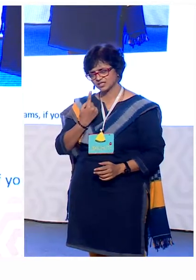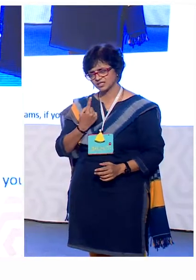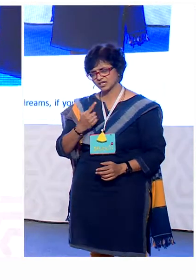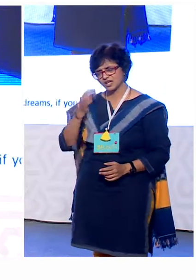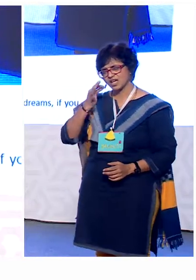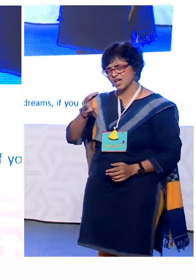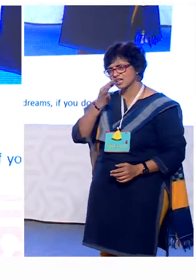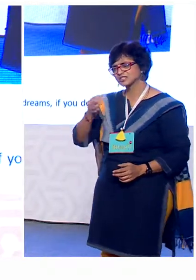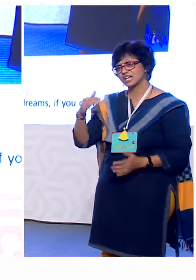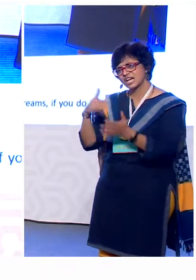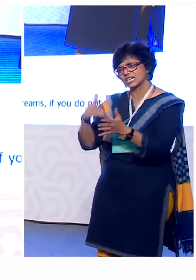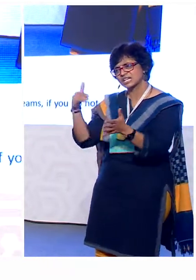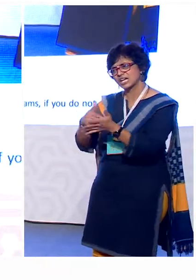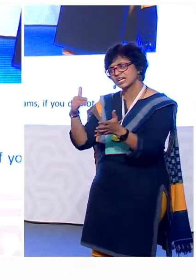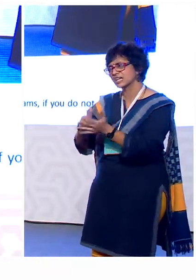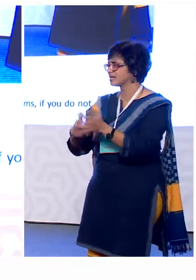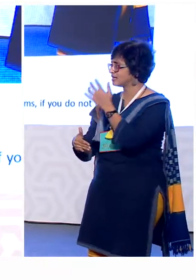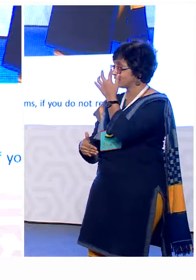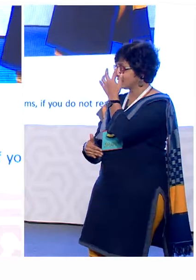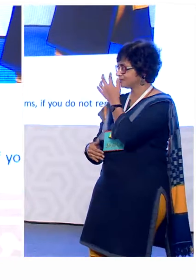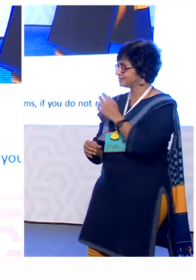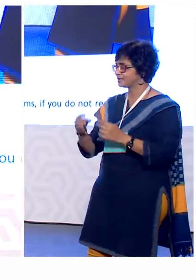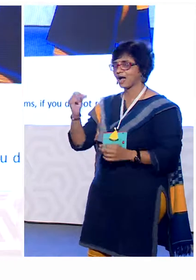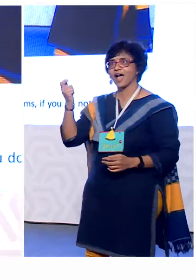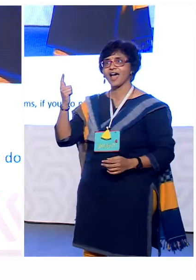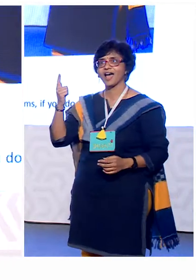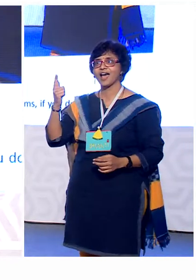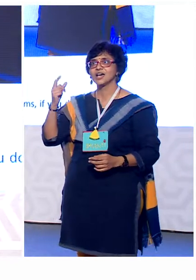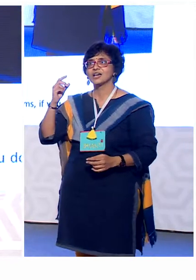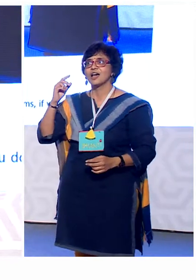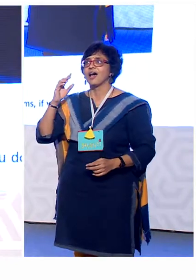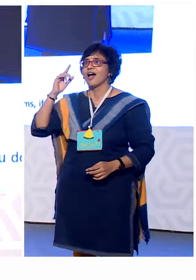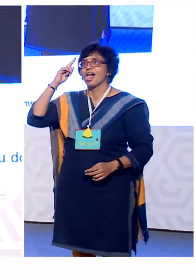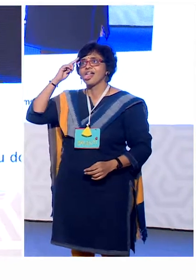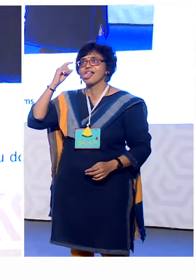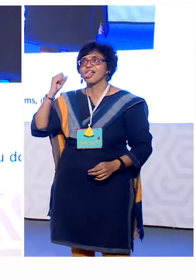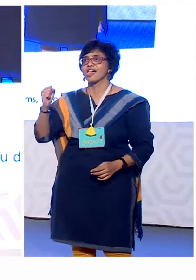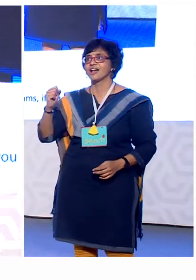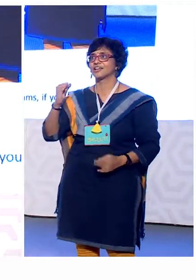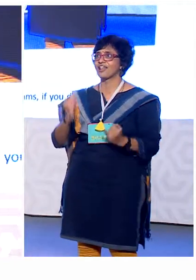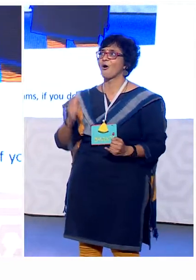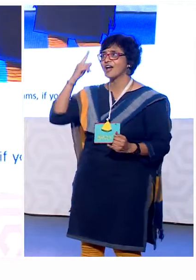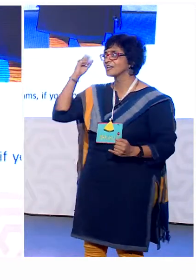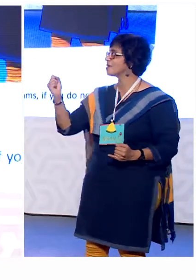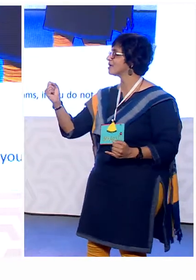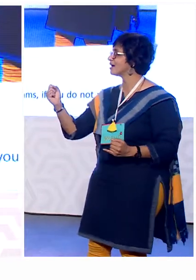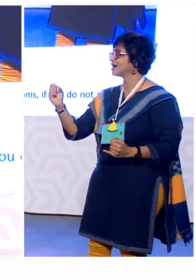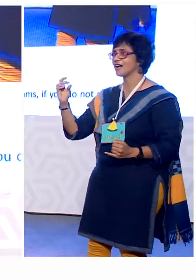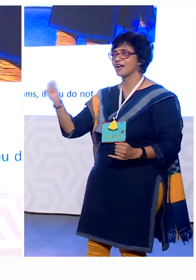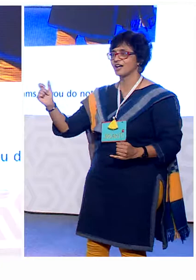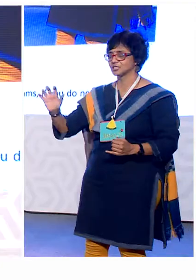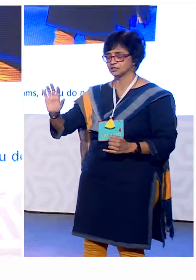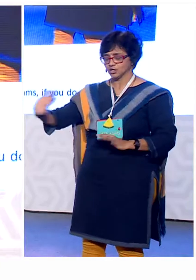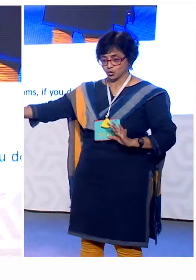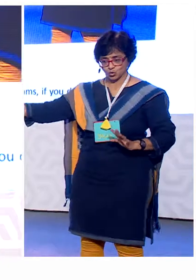you've got nothing else to do there, and it'll go bubble, bubble, ping, oh yes, that was it. And almost immediately you'll push it